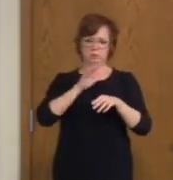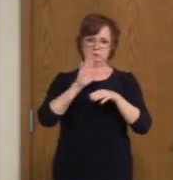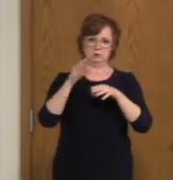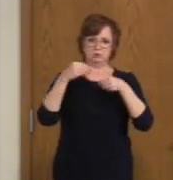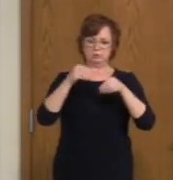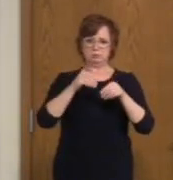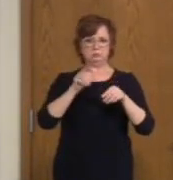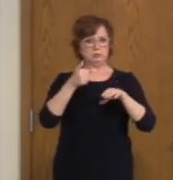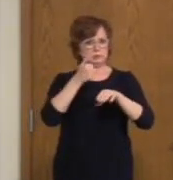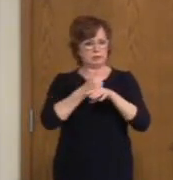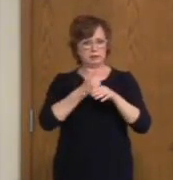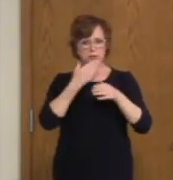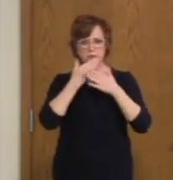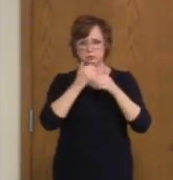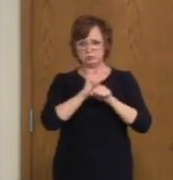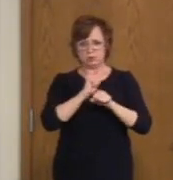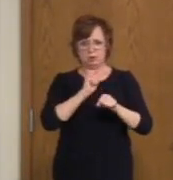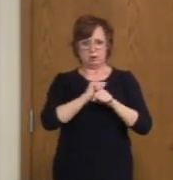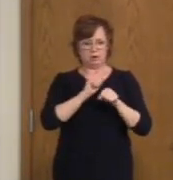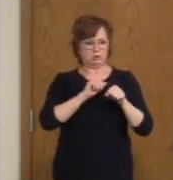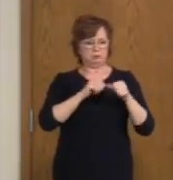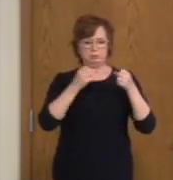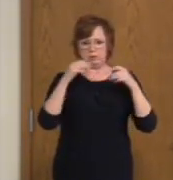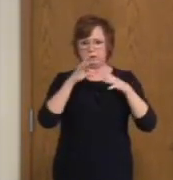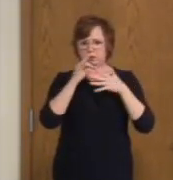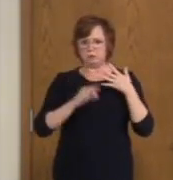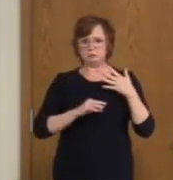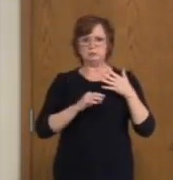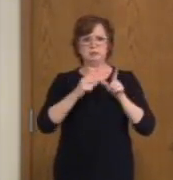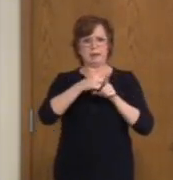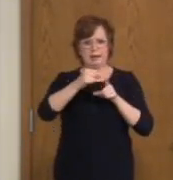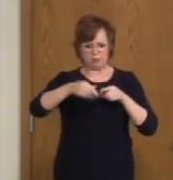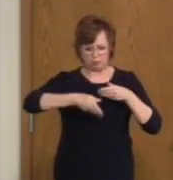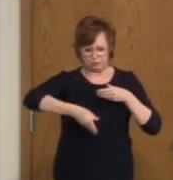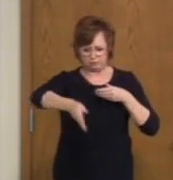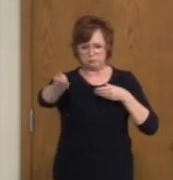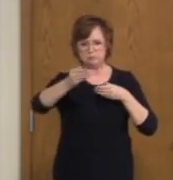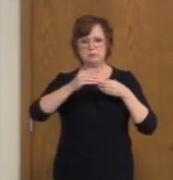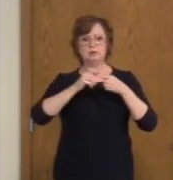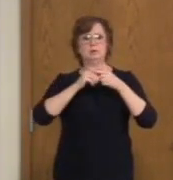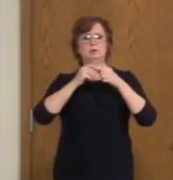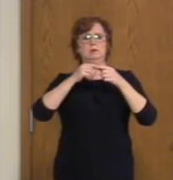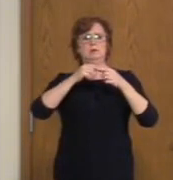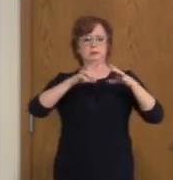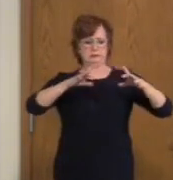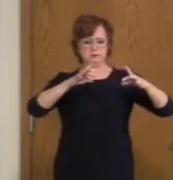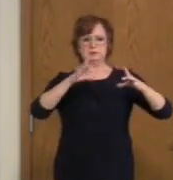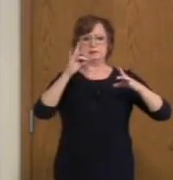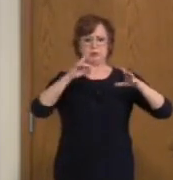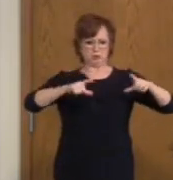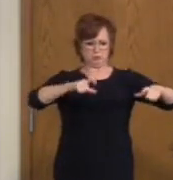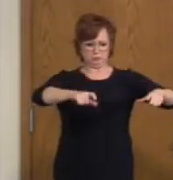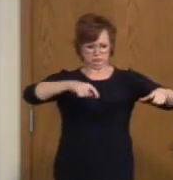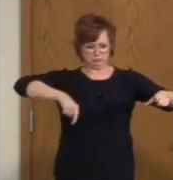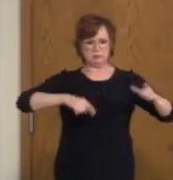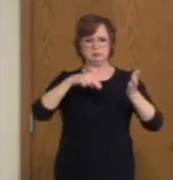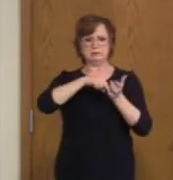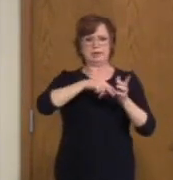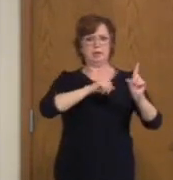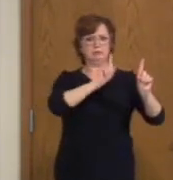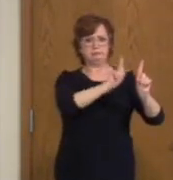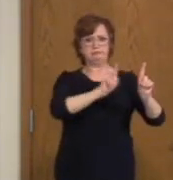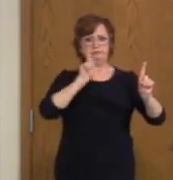need. You can opt for curbside pickup, takeout. We must use all these options as much as possible throughout